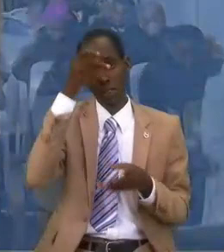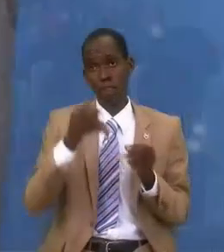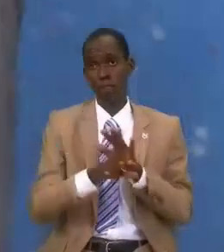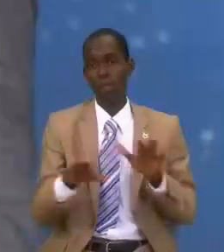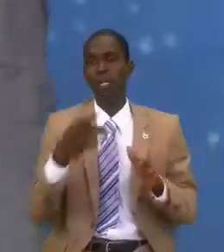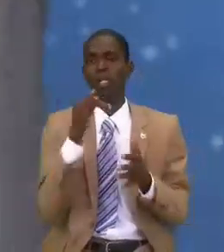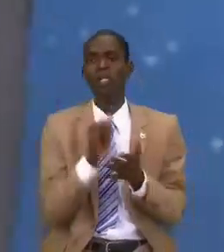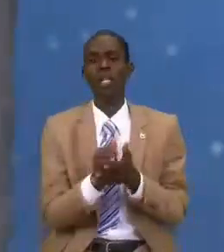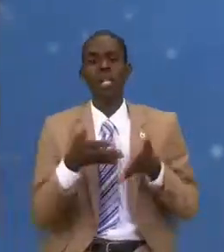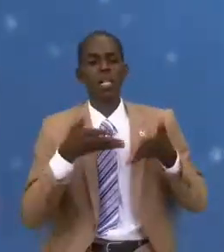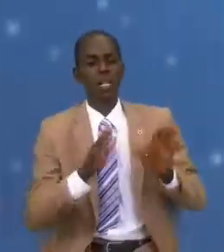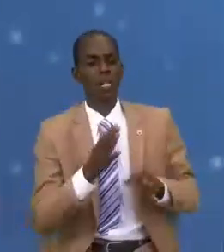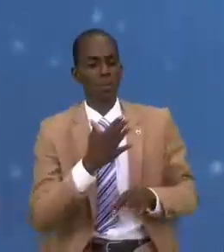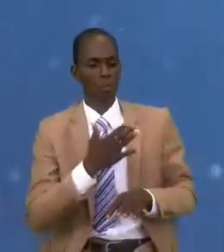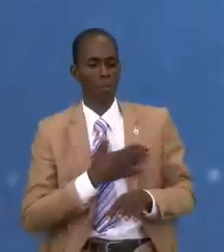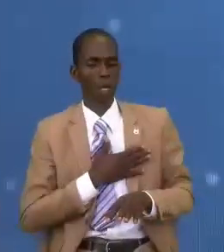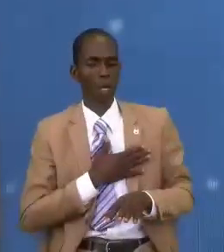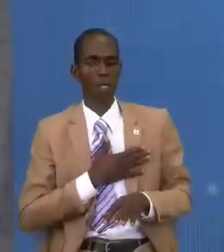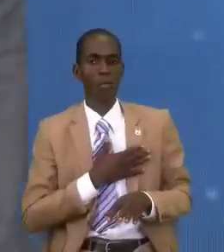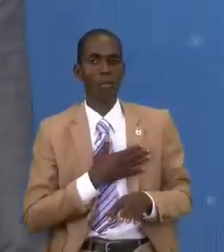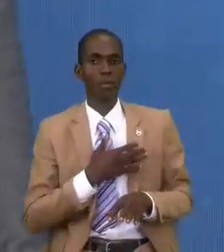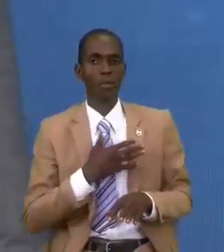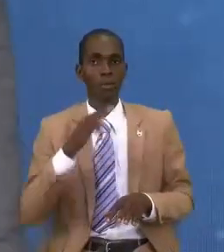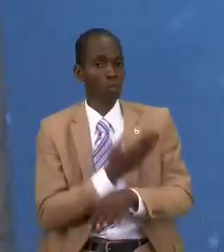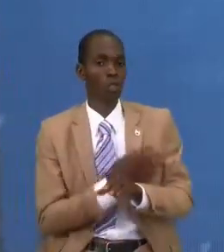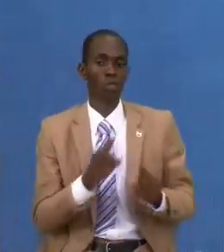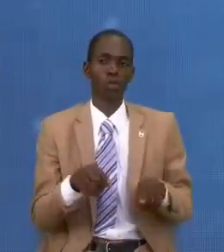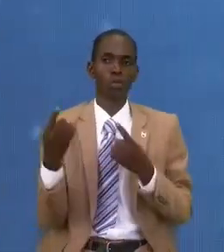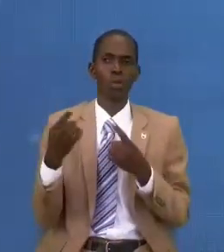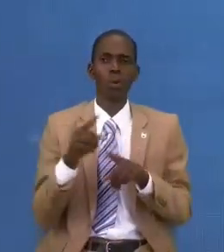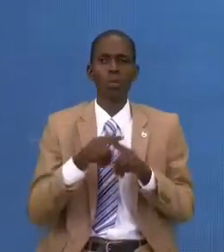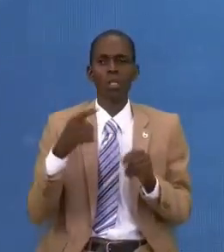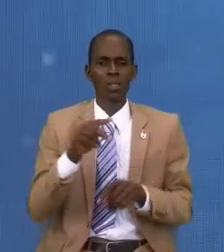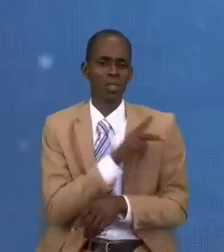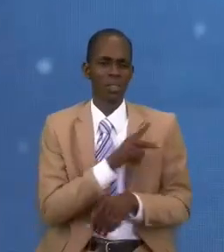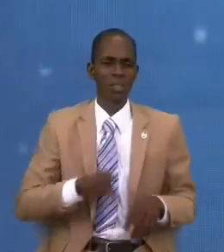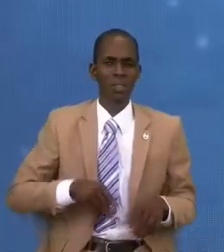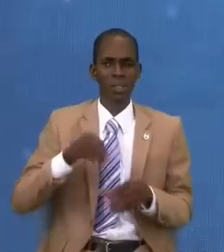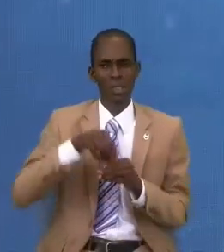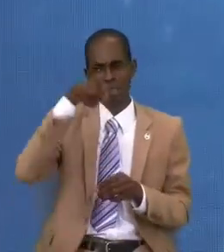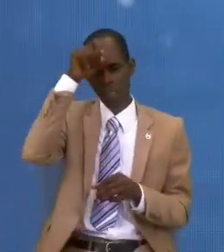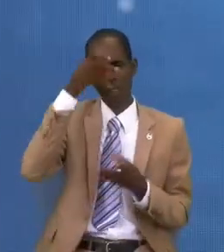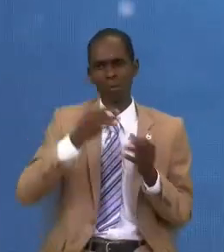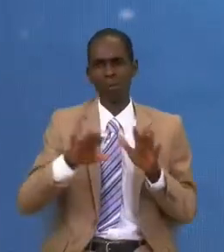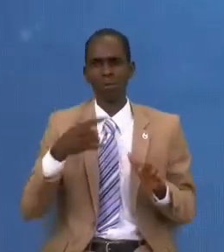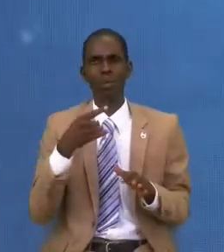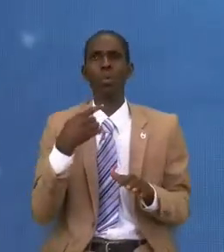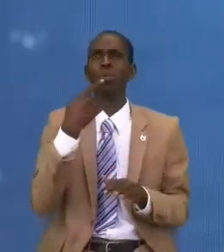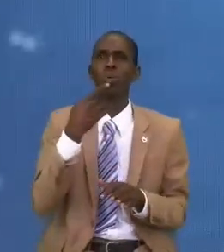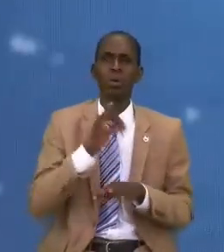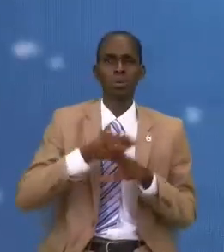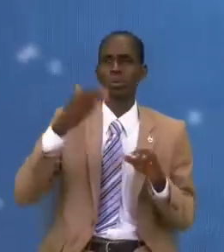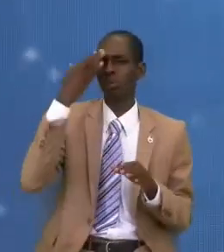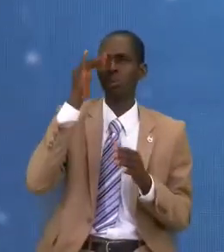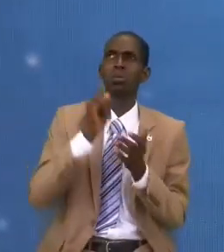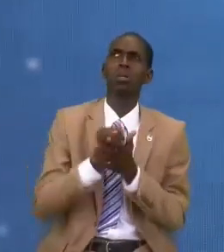Pharaoh said, I don't know that kind of God. For him, there's no God. For him, there's no God that will